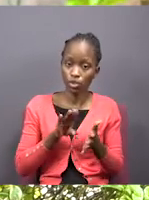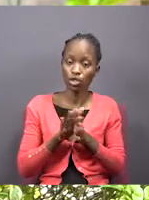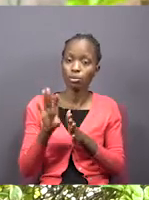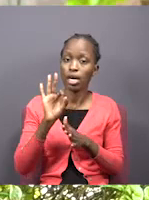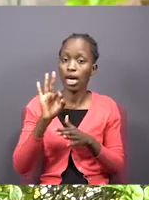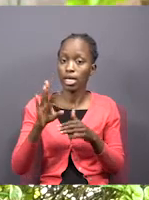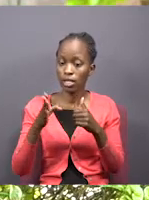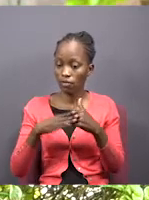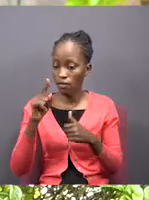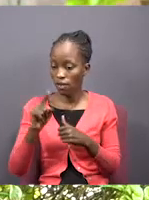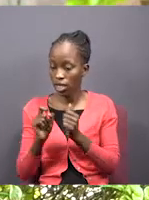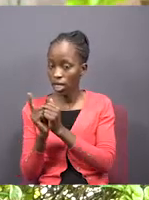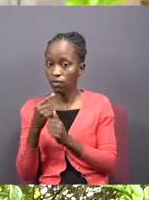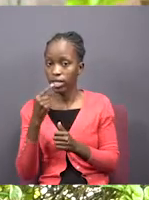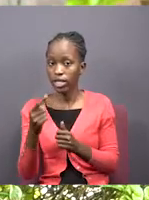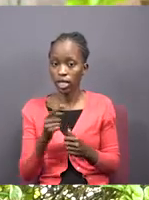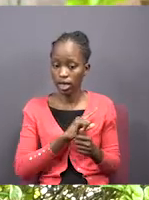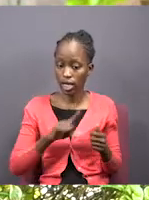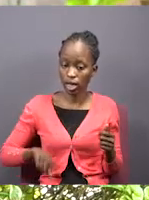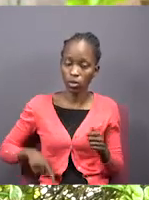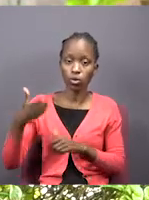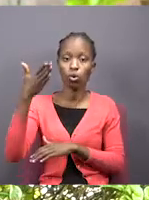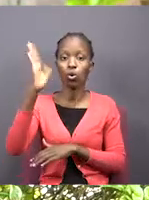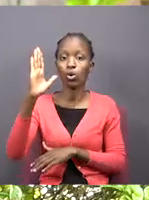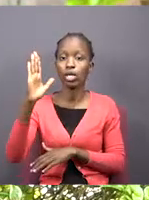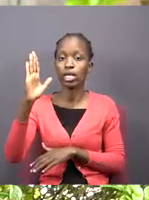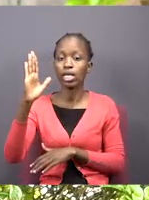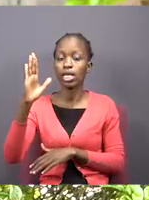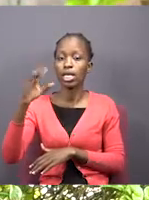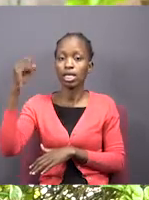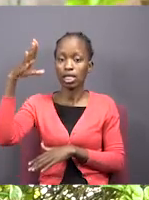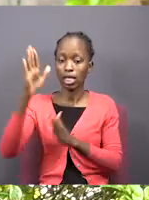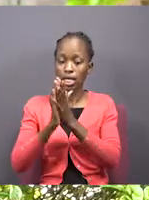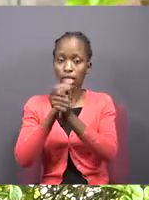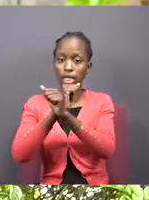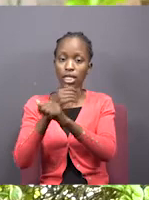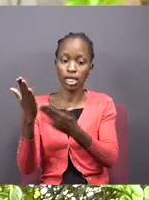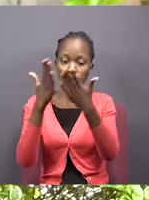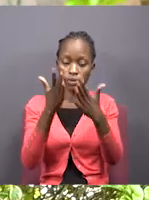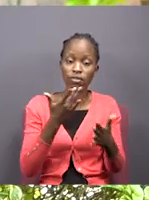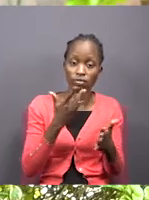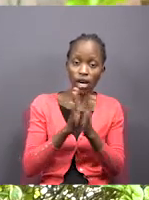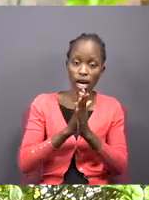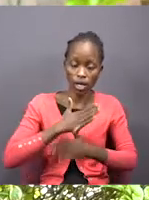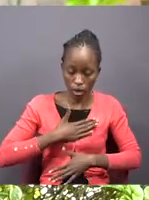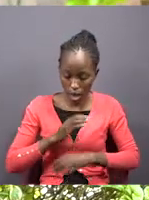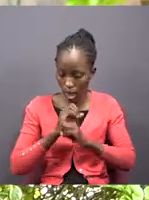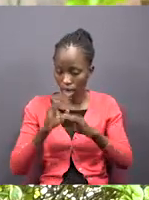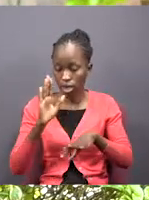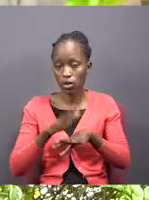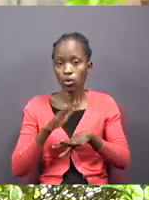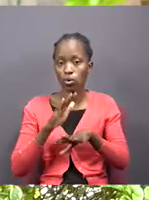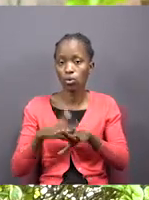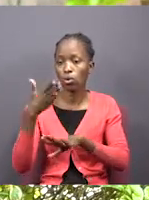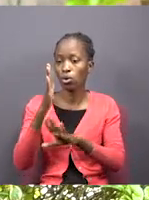Psalms 84:11, it says, "For the Lord God is a sun and shield. The Lord bestows favor and honor. No good